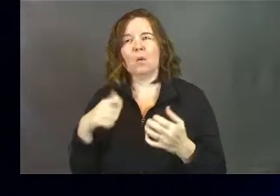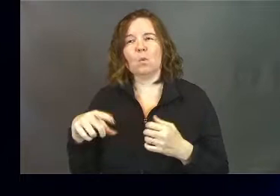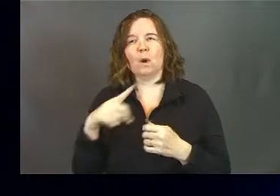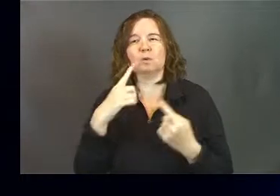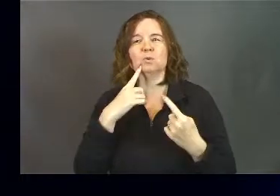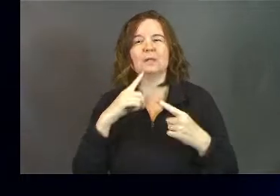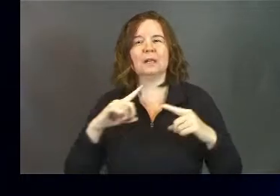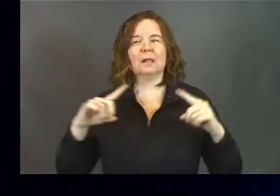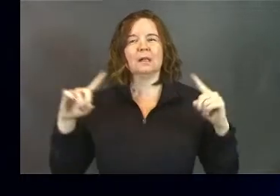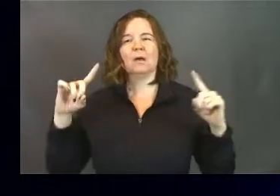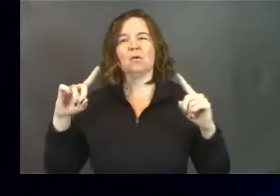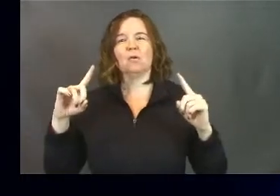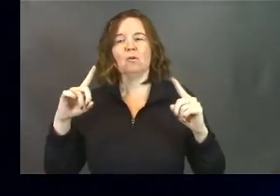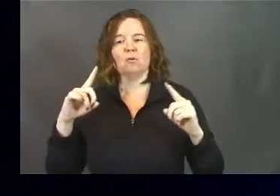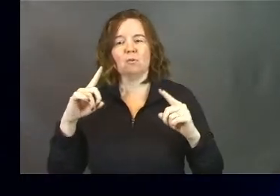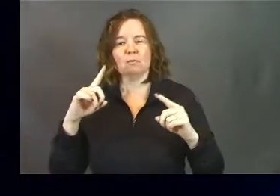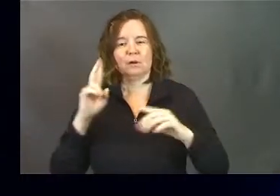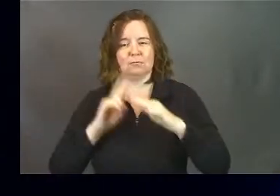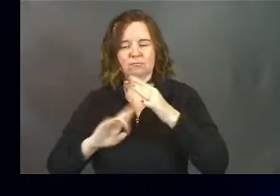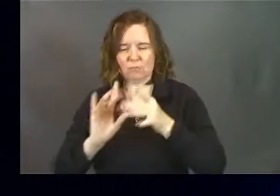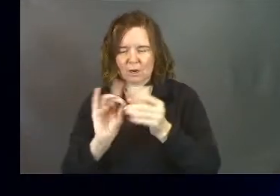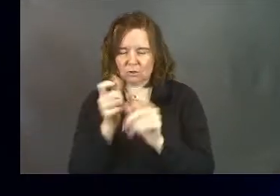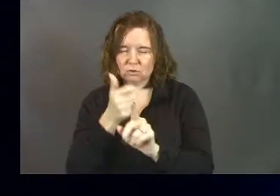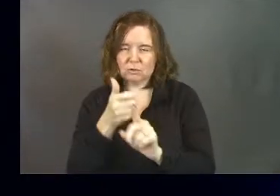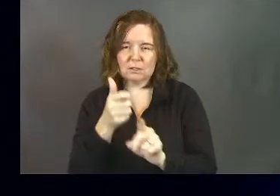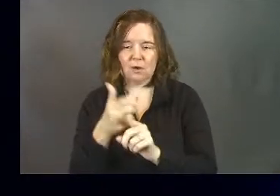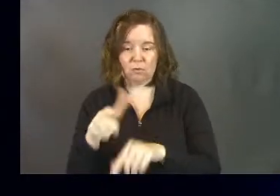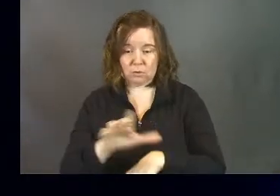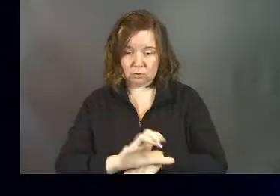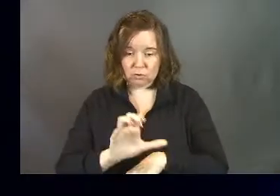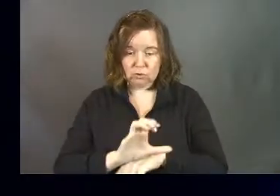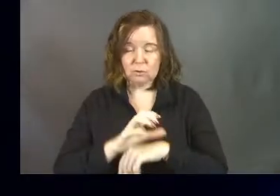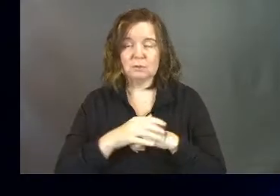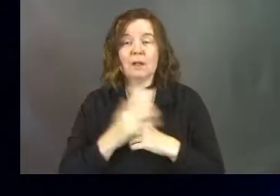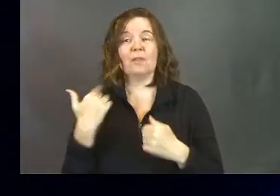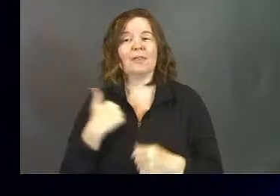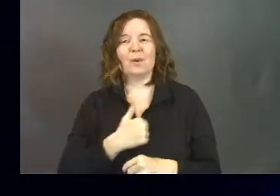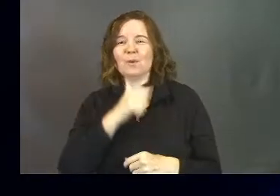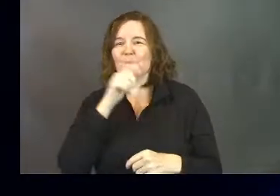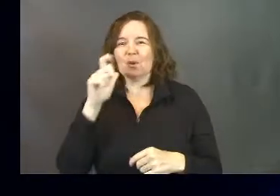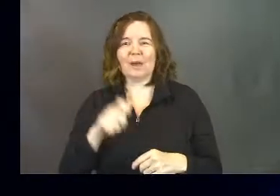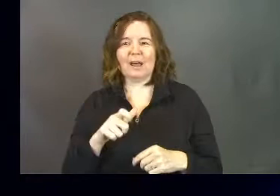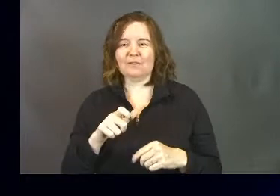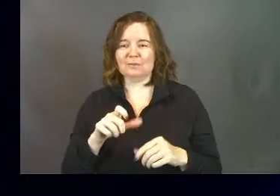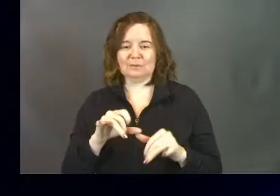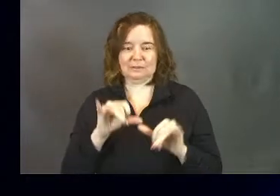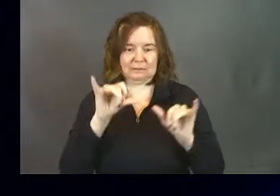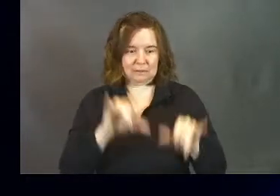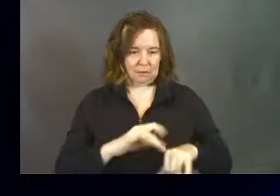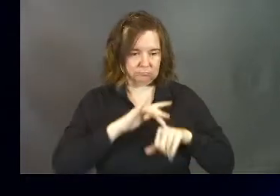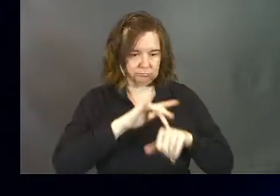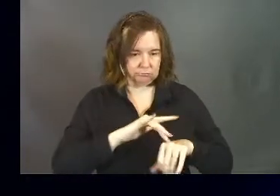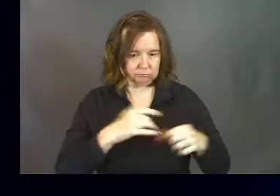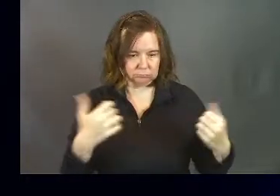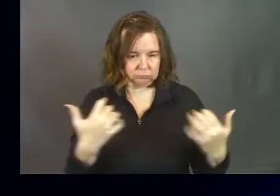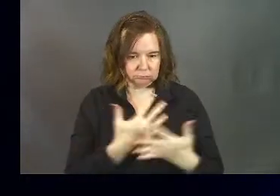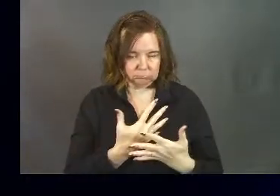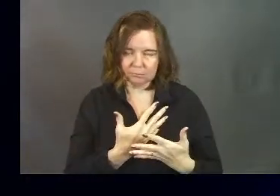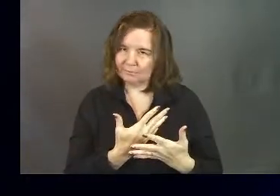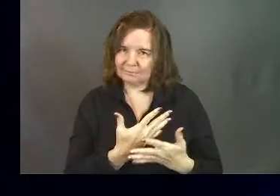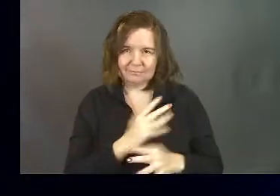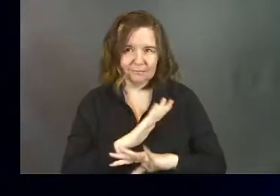to declare over yourself, prophesy over yourself, over this church, that we don't have to stand in fear, and that